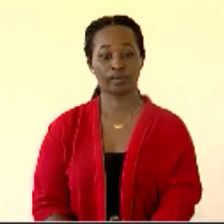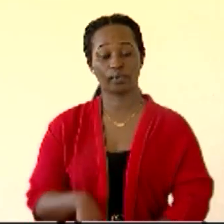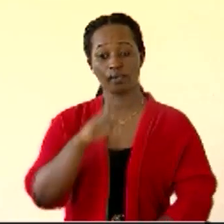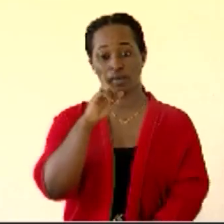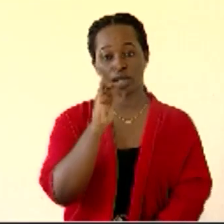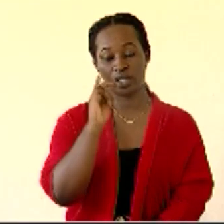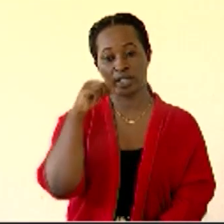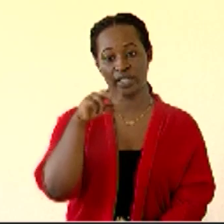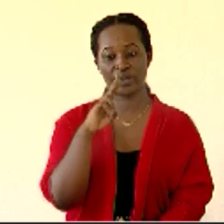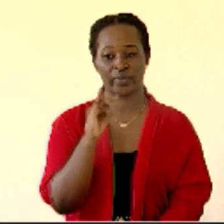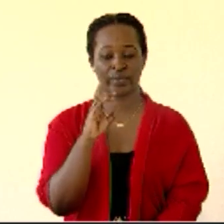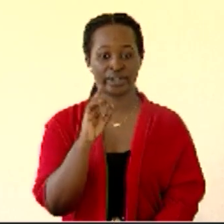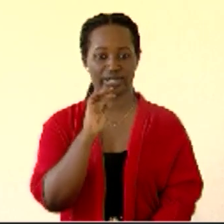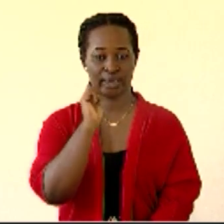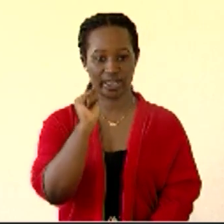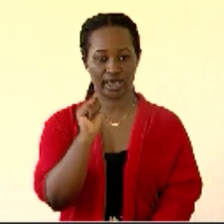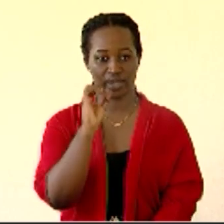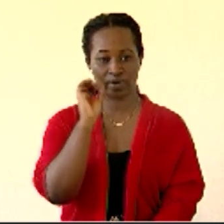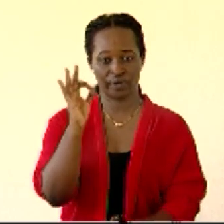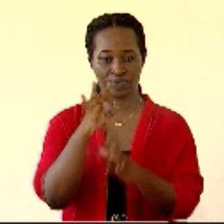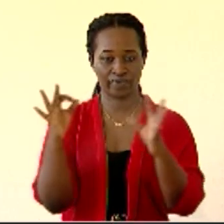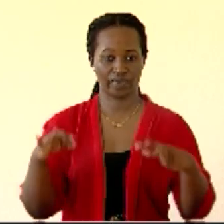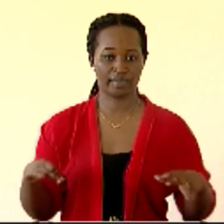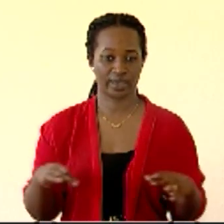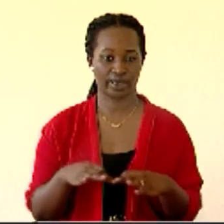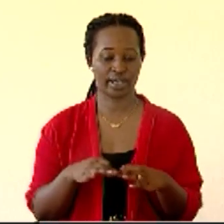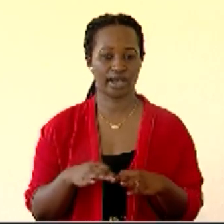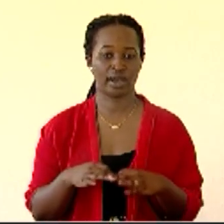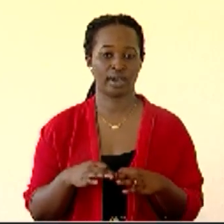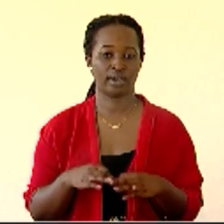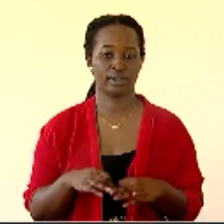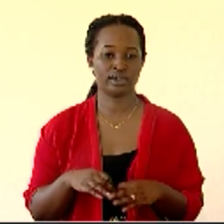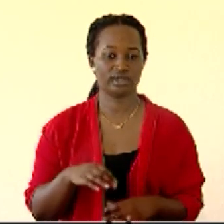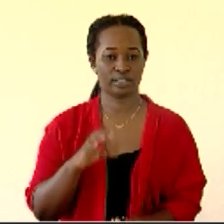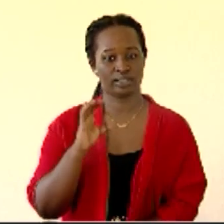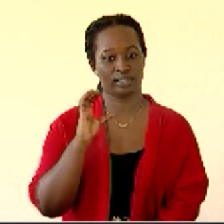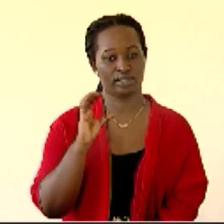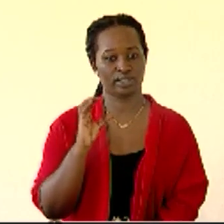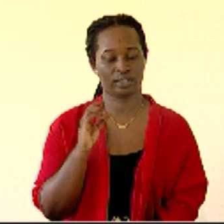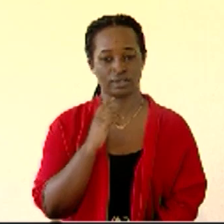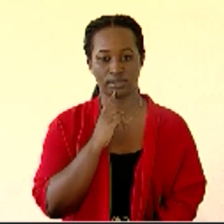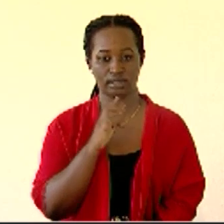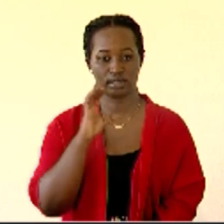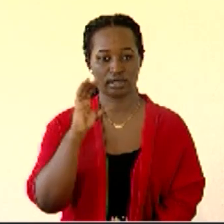A of formula, liquid A has formula